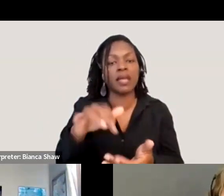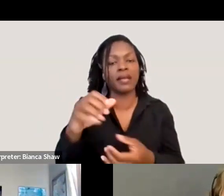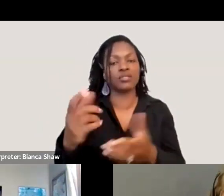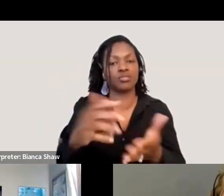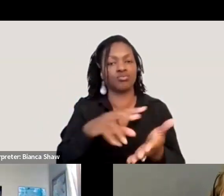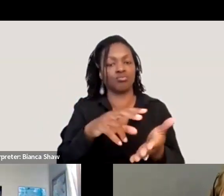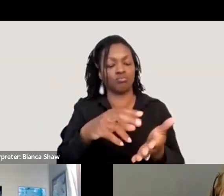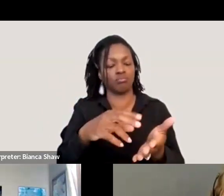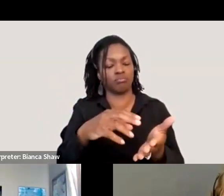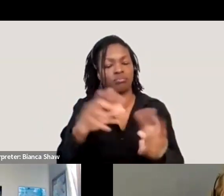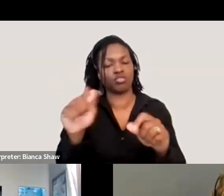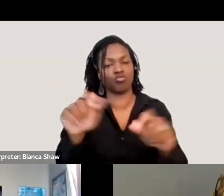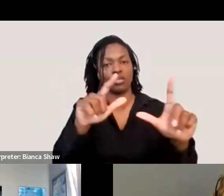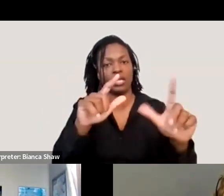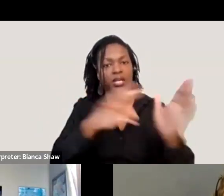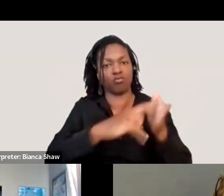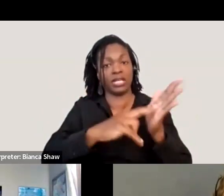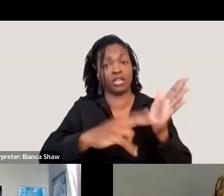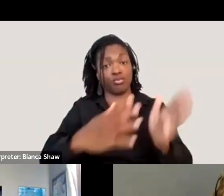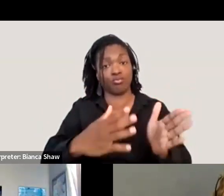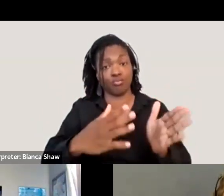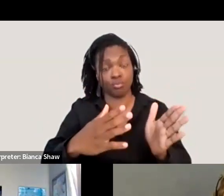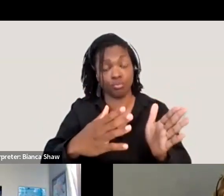accessibility features. So we do